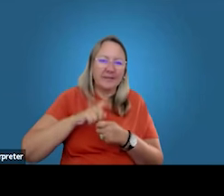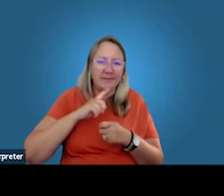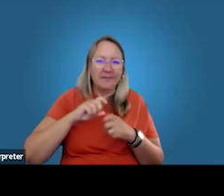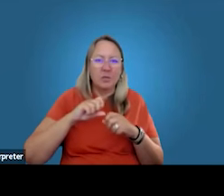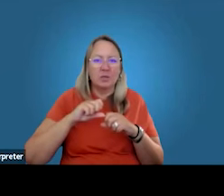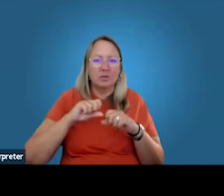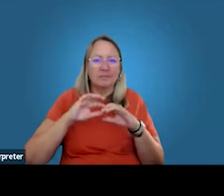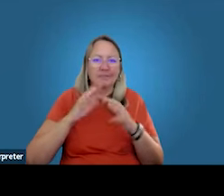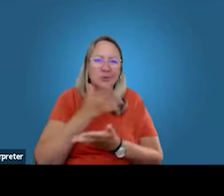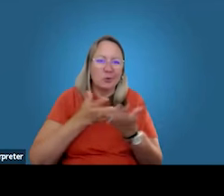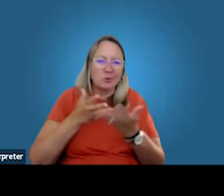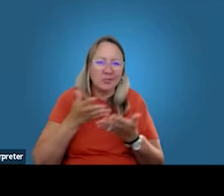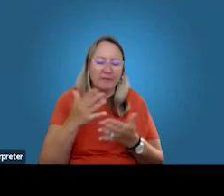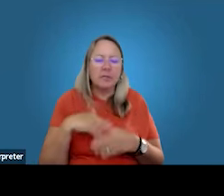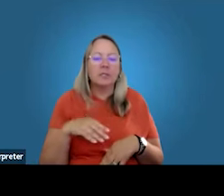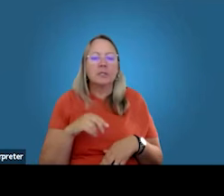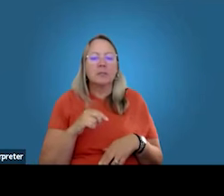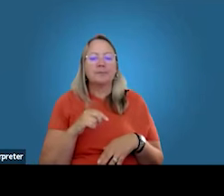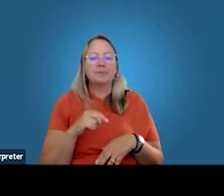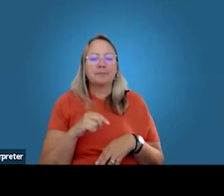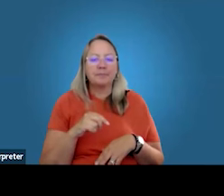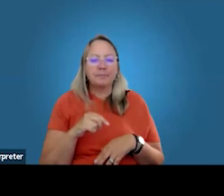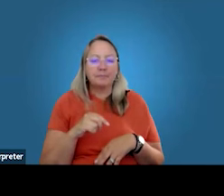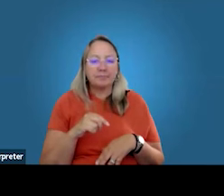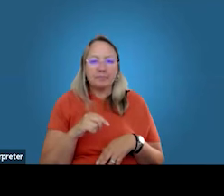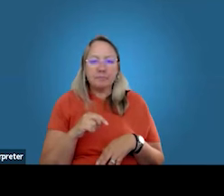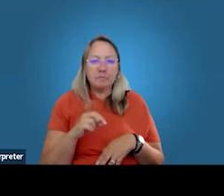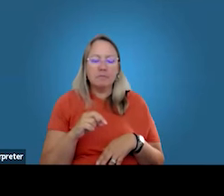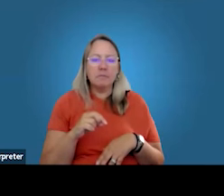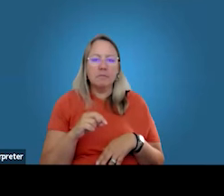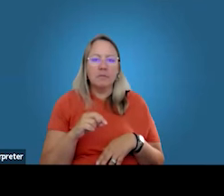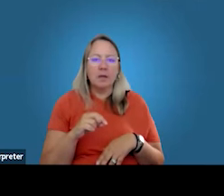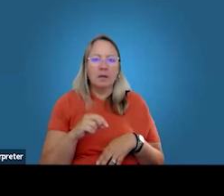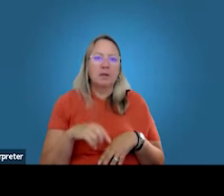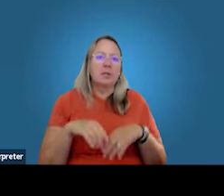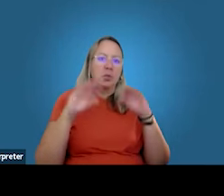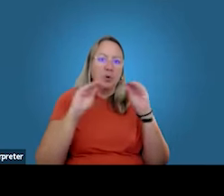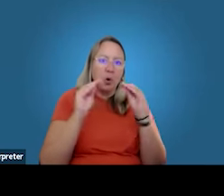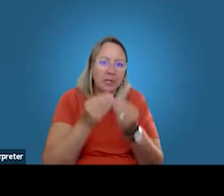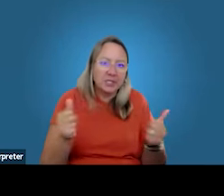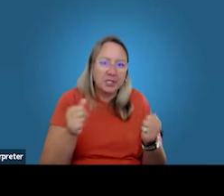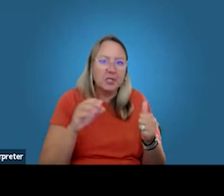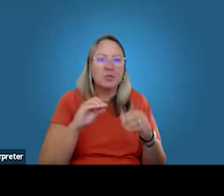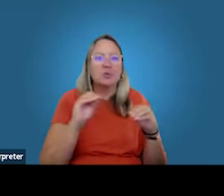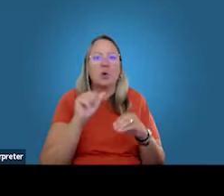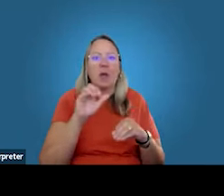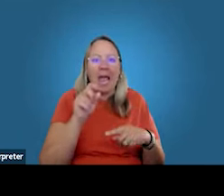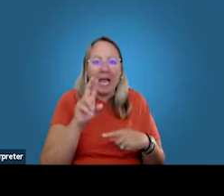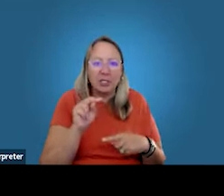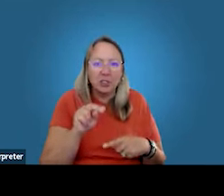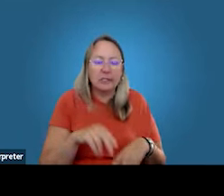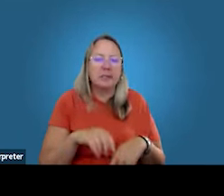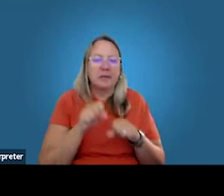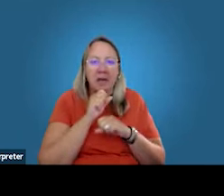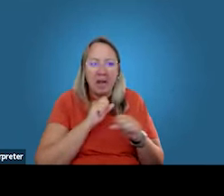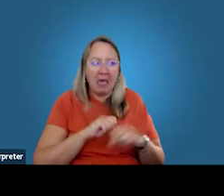good. So, for example, just pure tragedy on its own, with no resolution and no action off the back of it, not